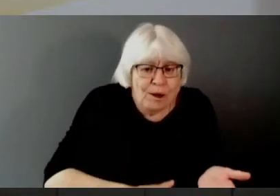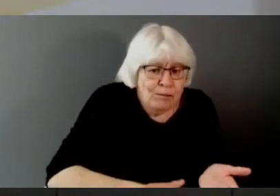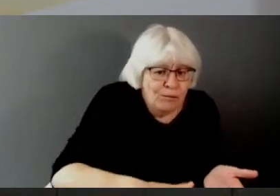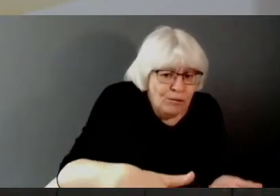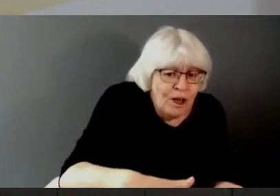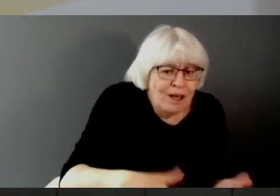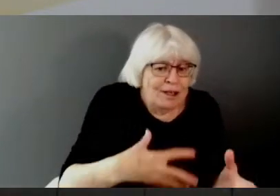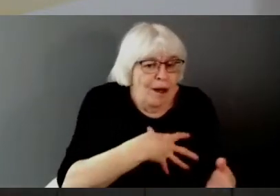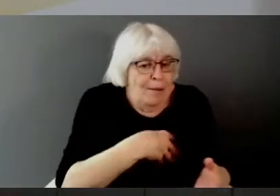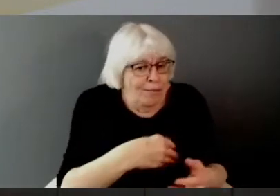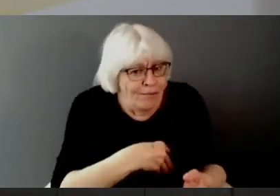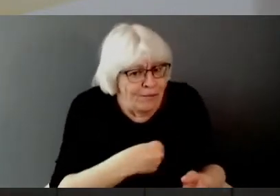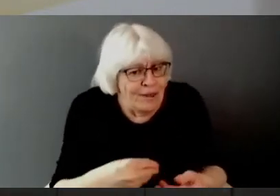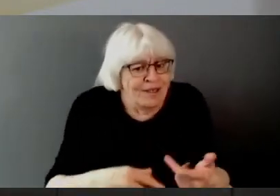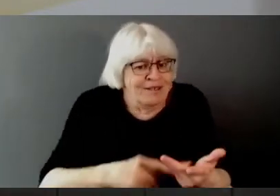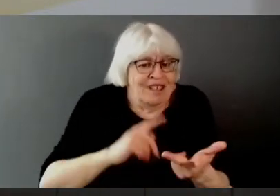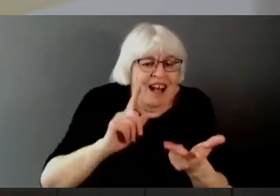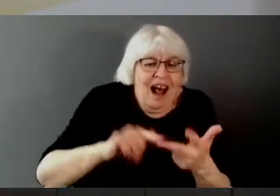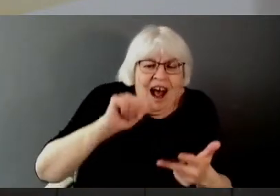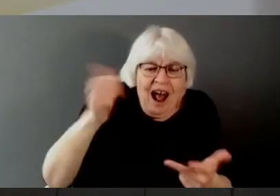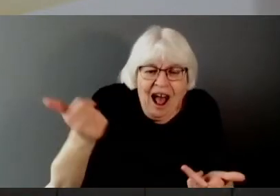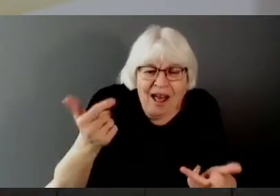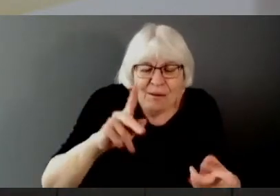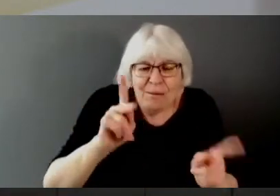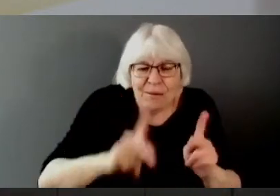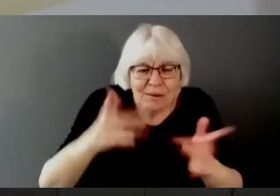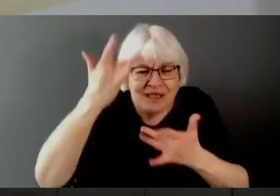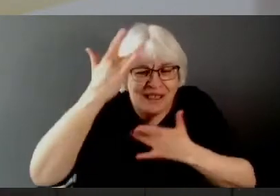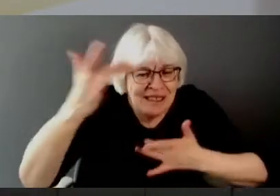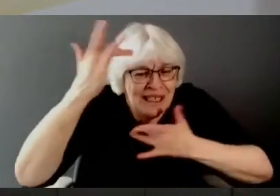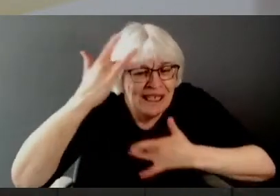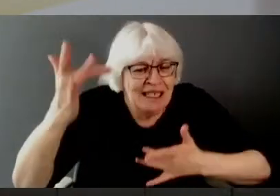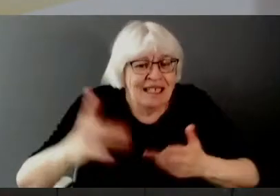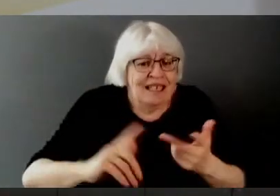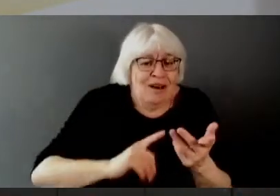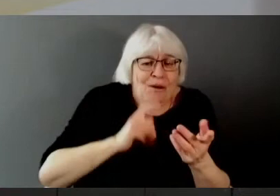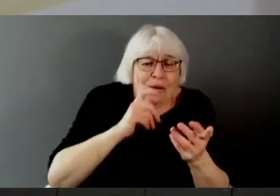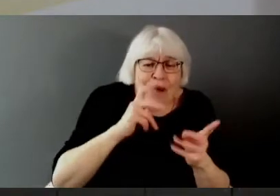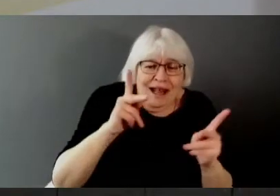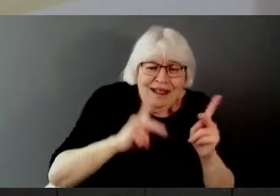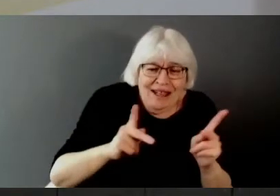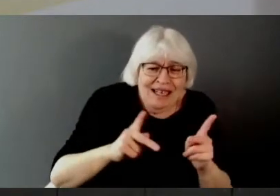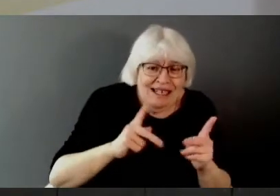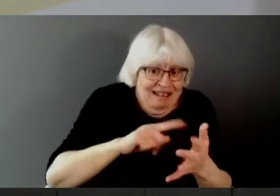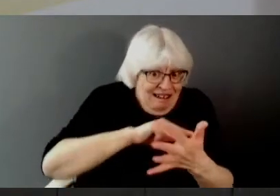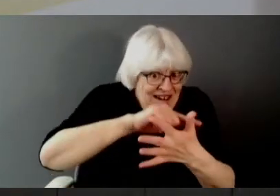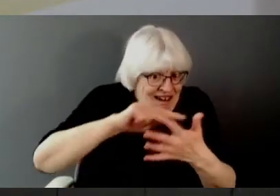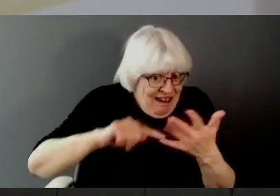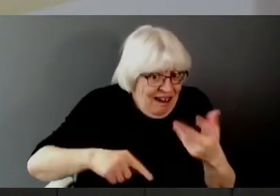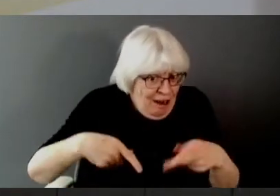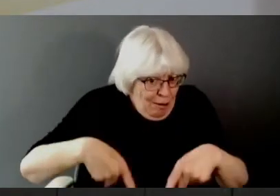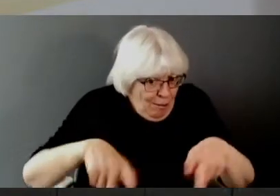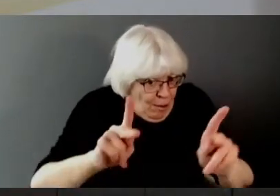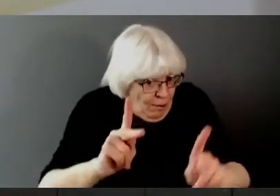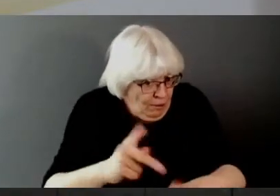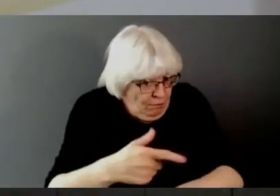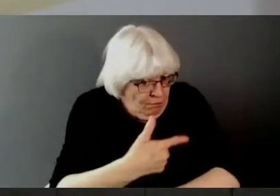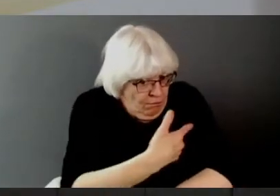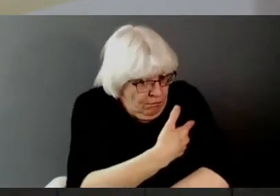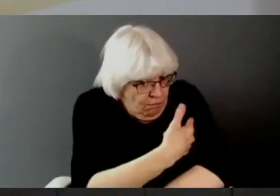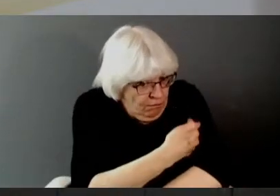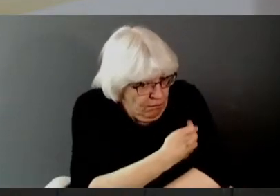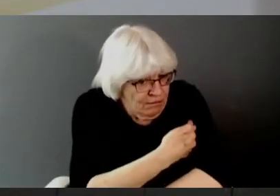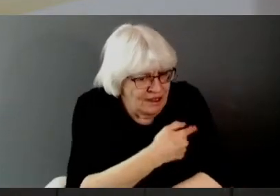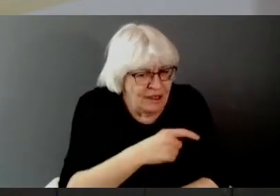people with autoimmune conditions. Individuals in these groups can receive a complete vaccine series if the risk assessment